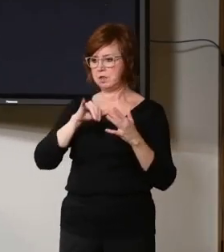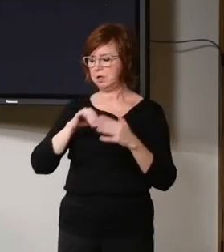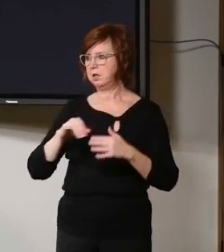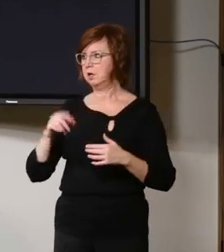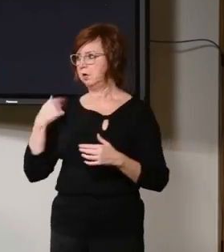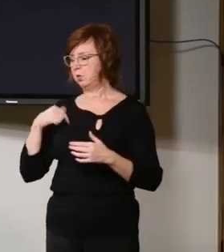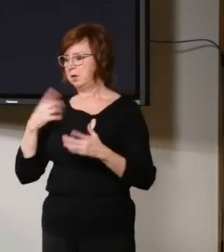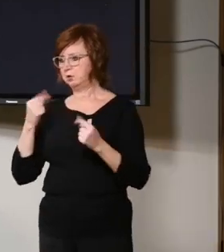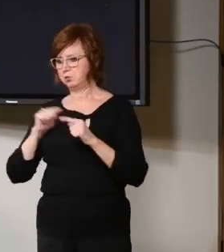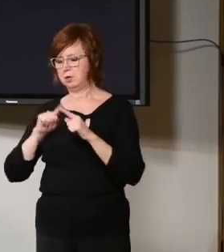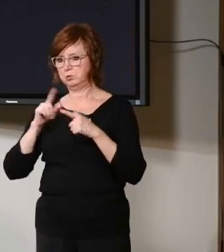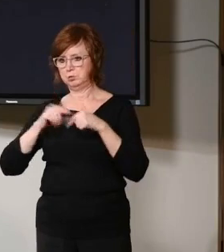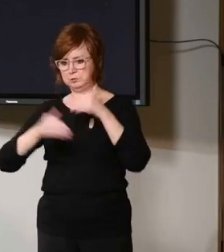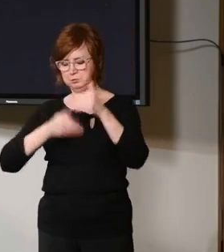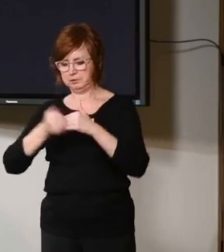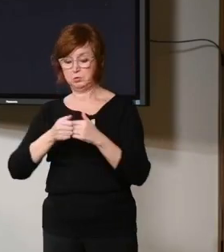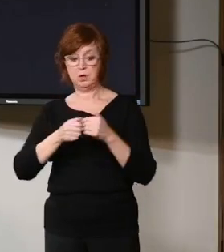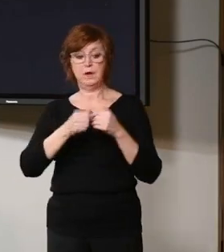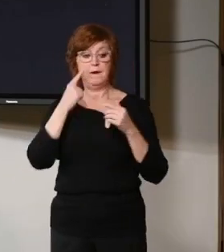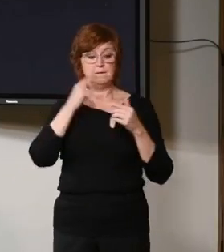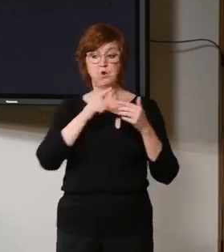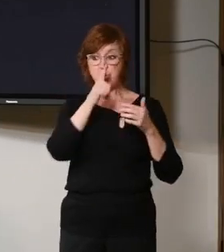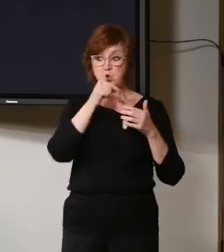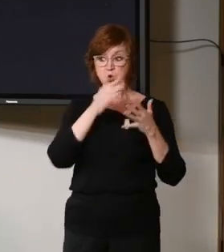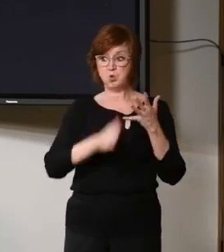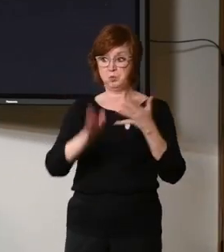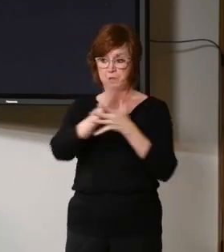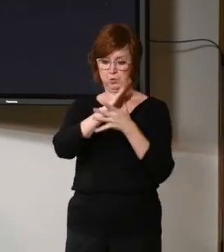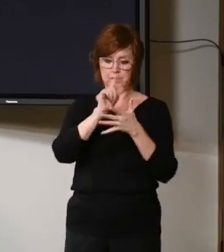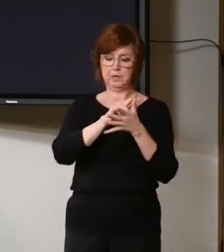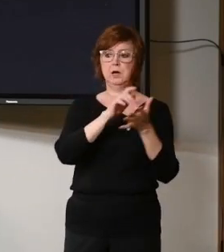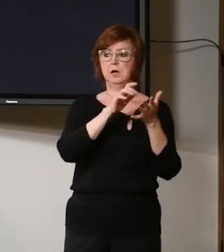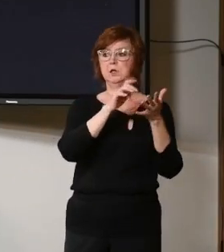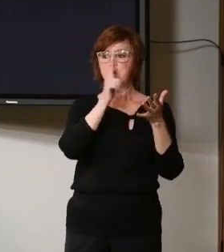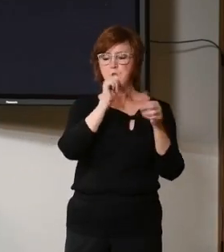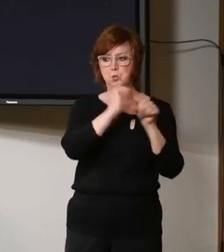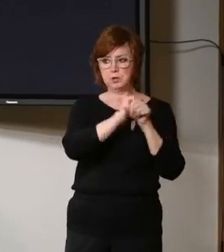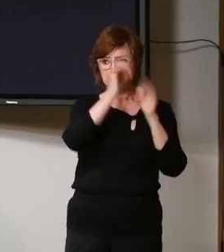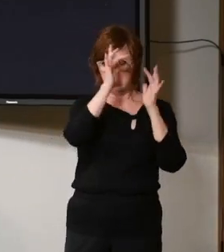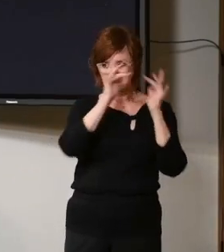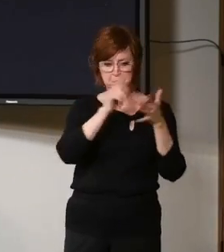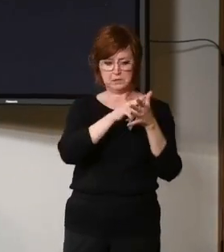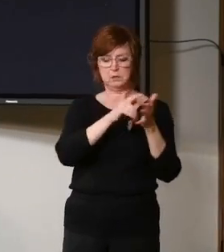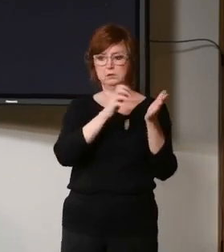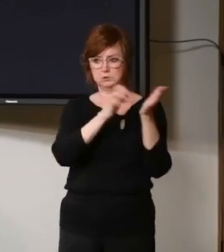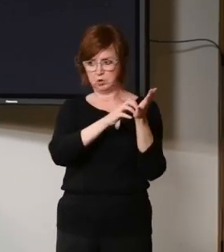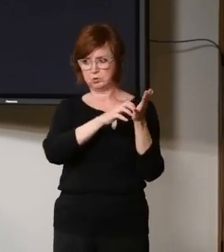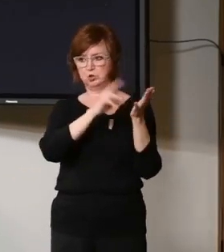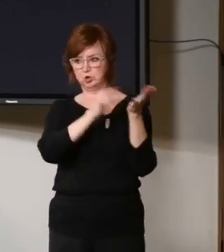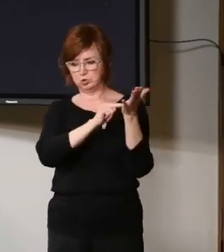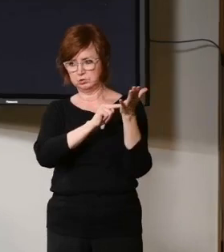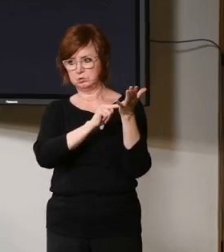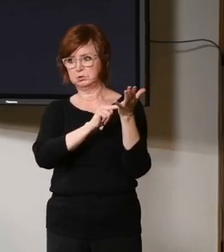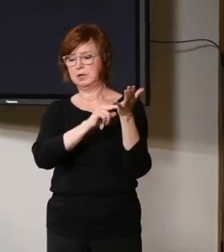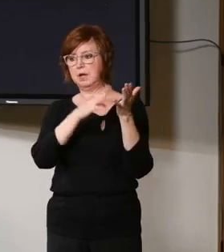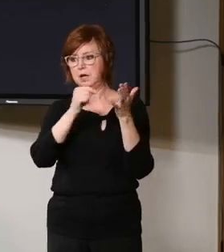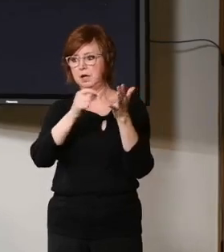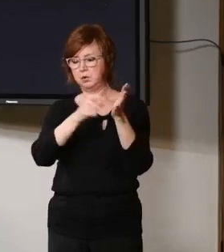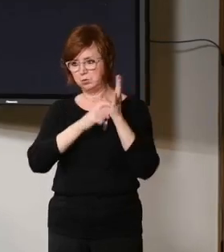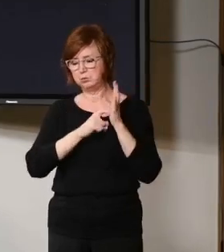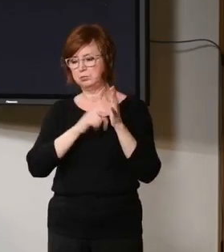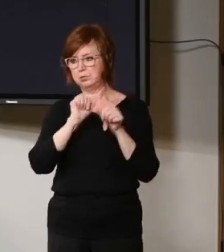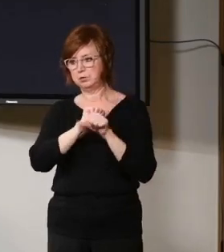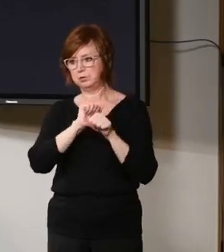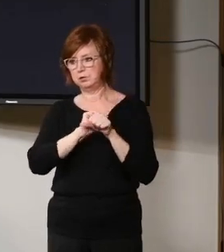workers. So because if someone is at work and develops a dry cough, they may have to wait a day or 2, because if you test